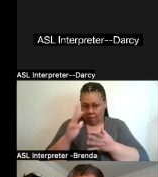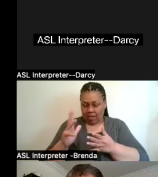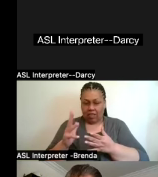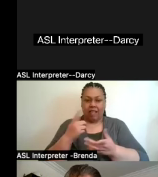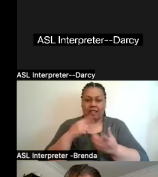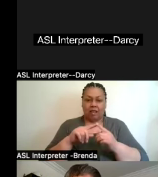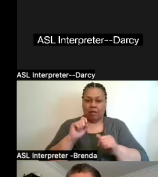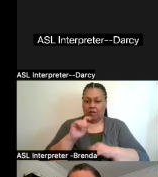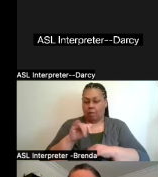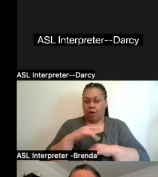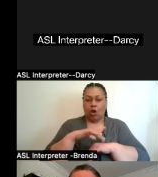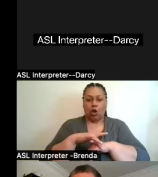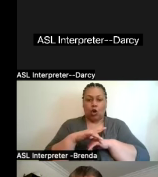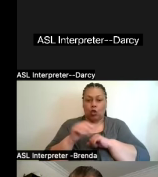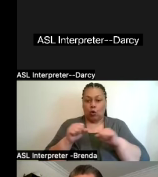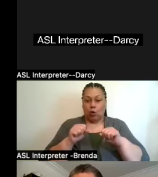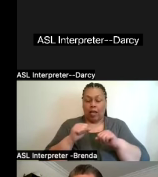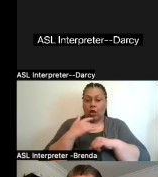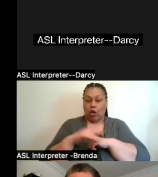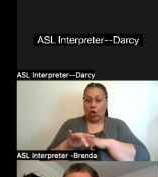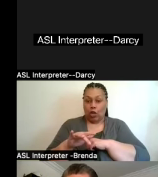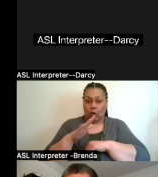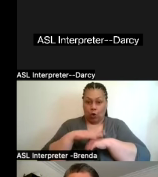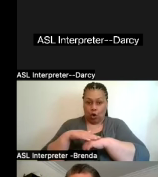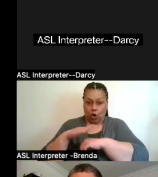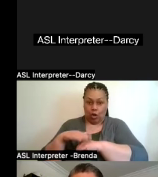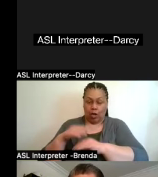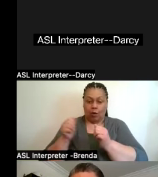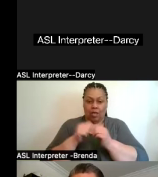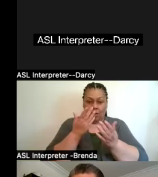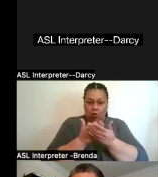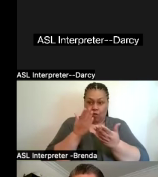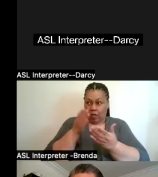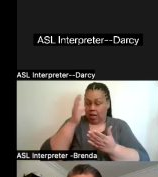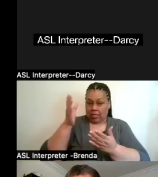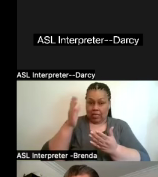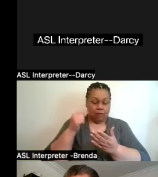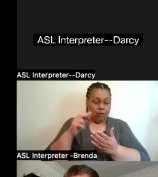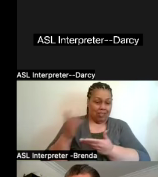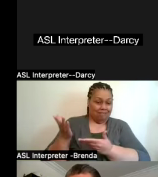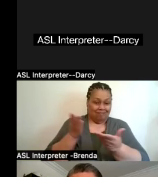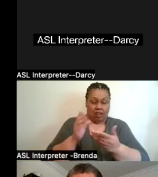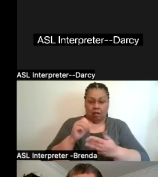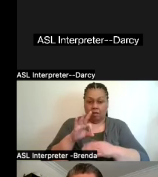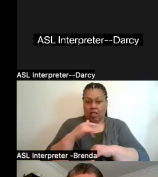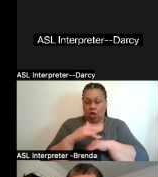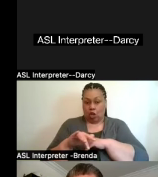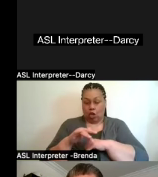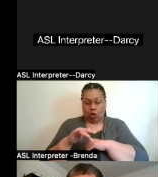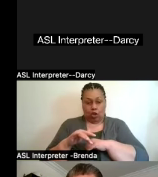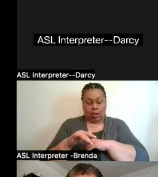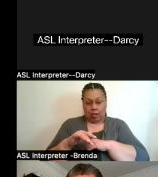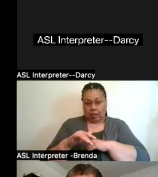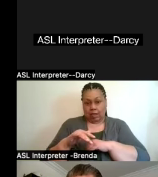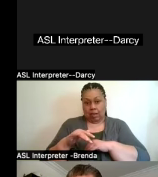the earthquake early warning, and with a proven concept for delivery of that alert. And so you get a license agreement.